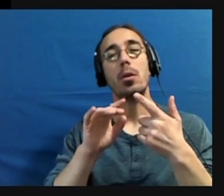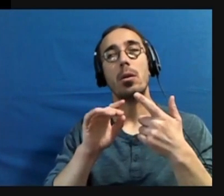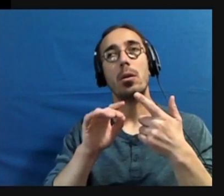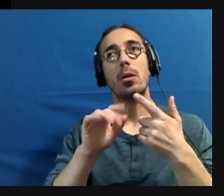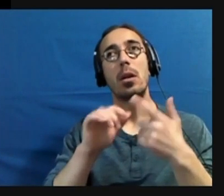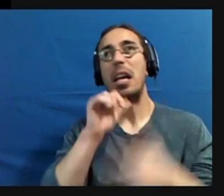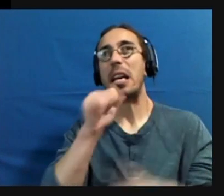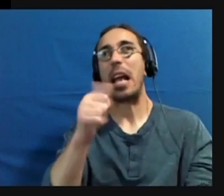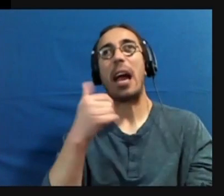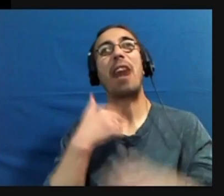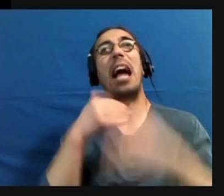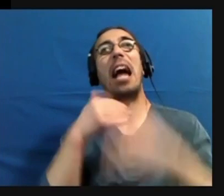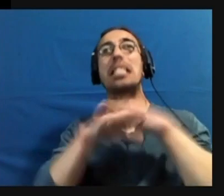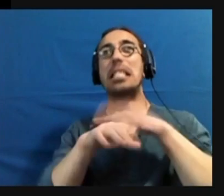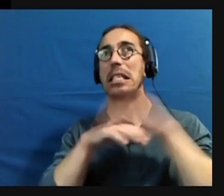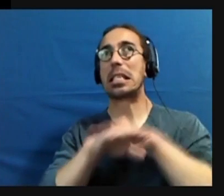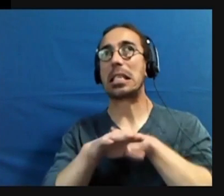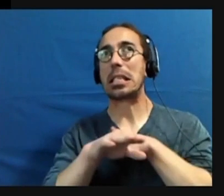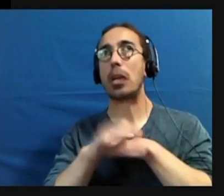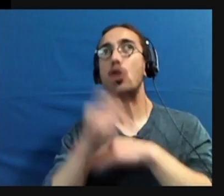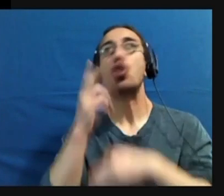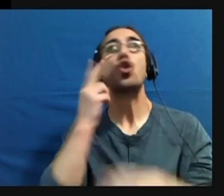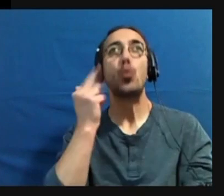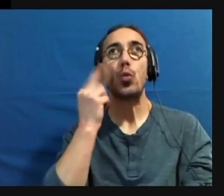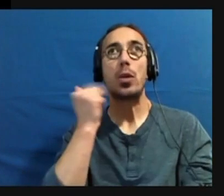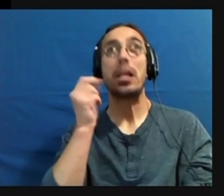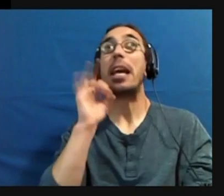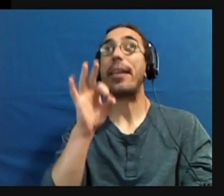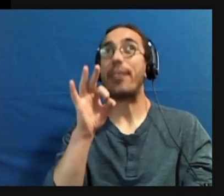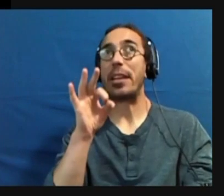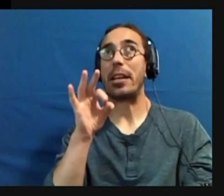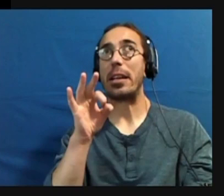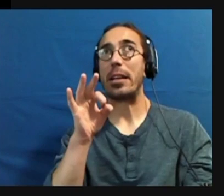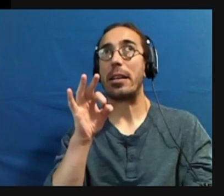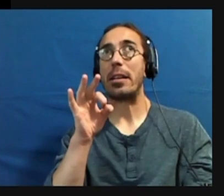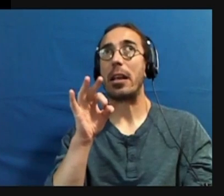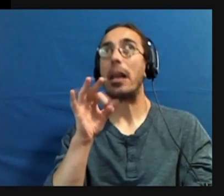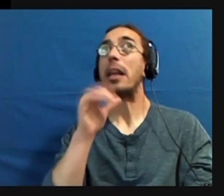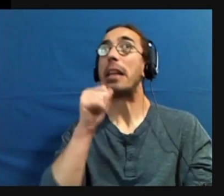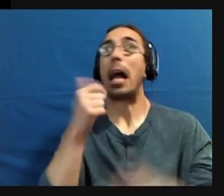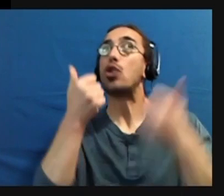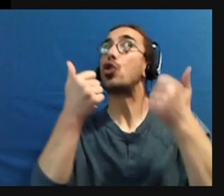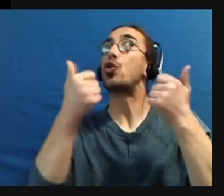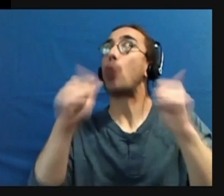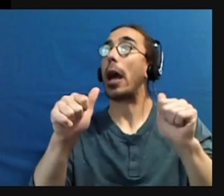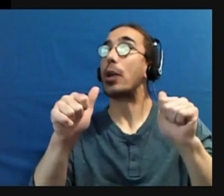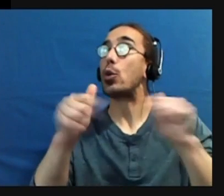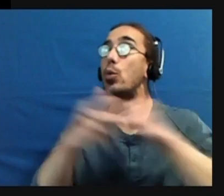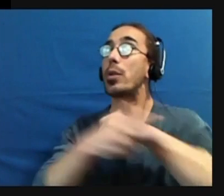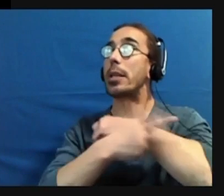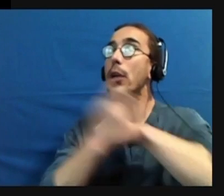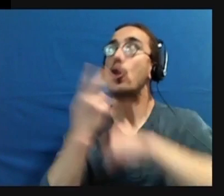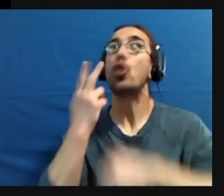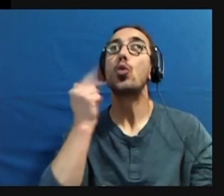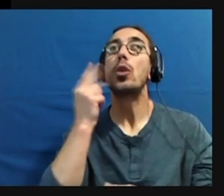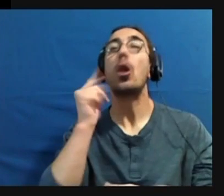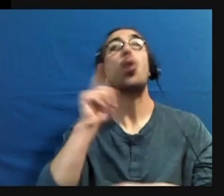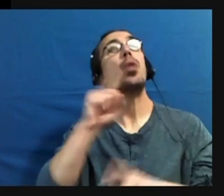not have access to it if he's doing it unintentionally. And so it's really going to come down